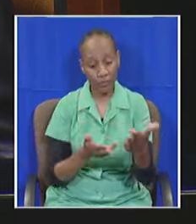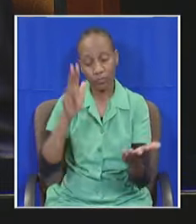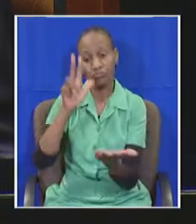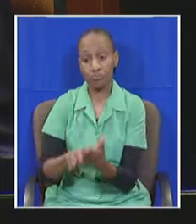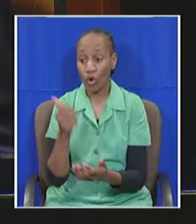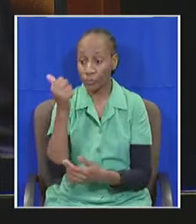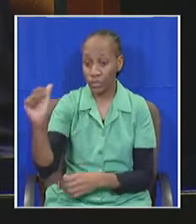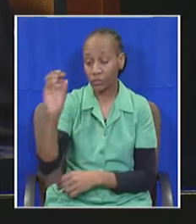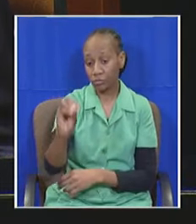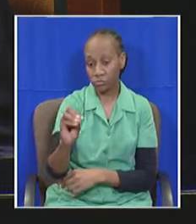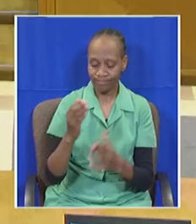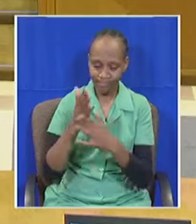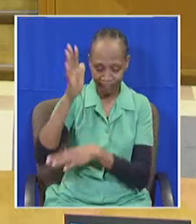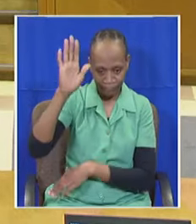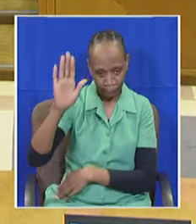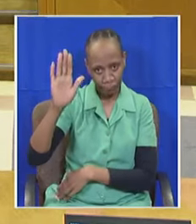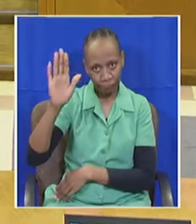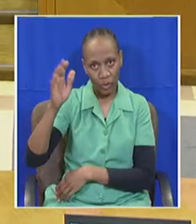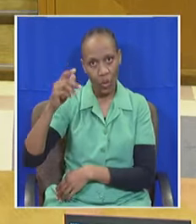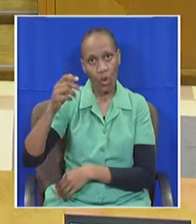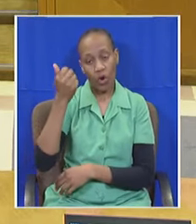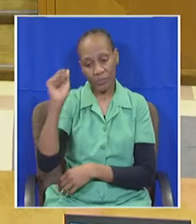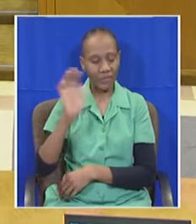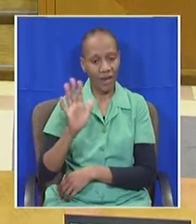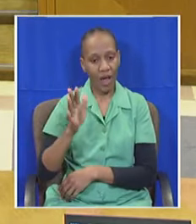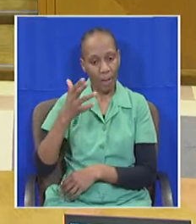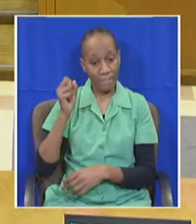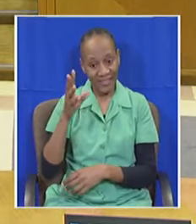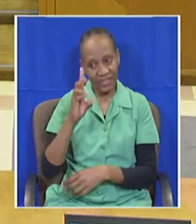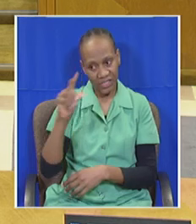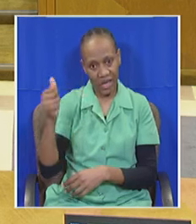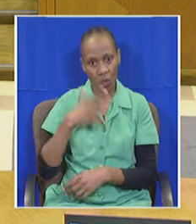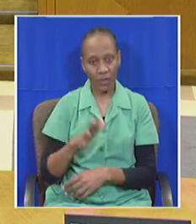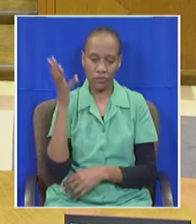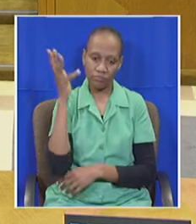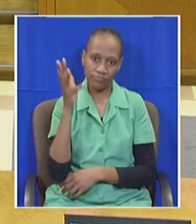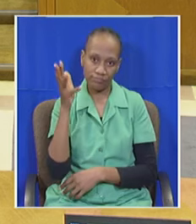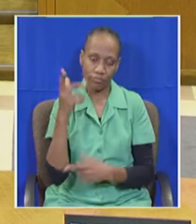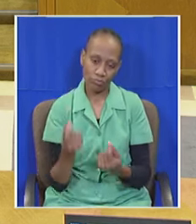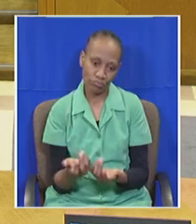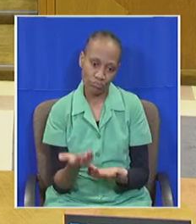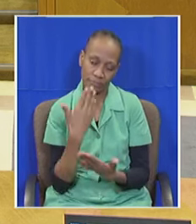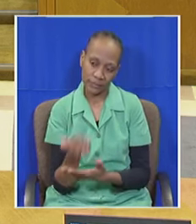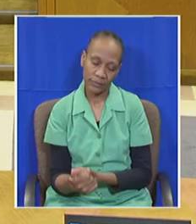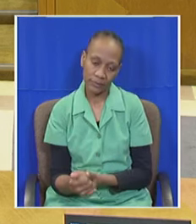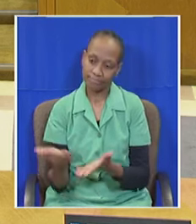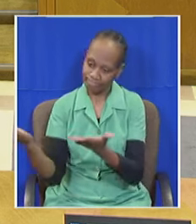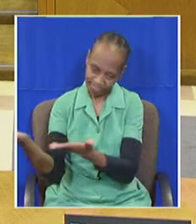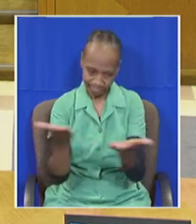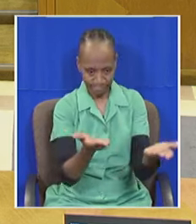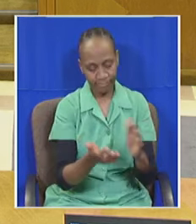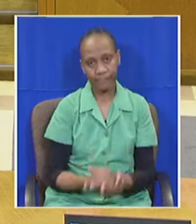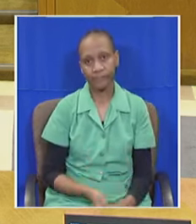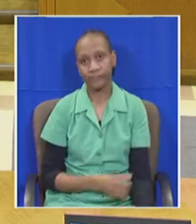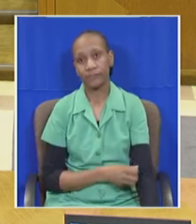objections? Deputy Speaker, no objections, but we would like to make a declaration, please. Okay, thank go you. Ahead. Declaration.